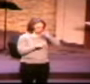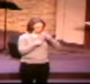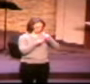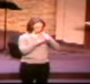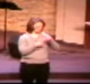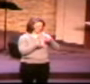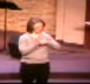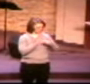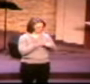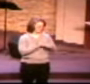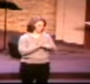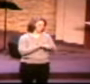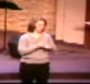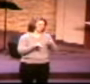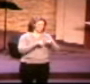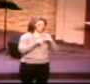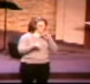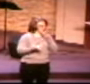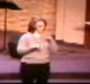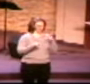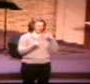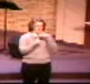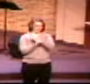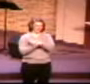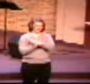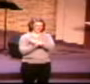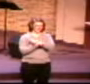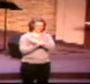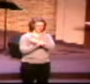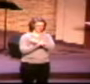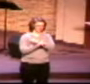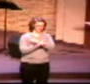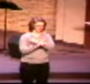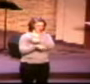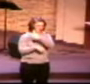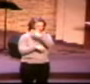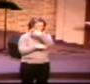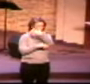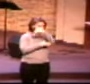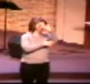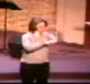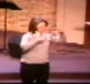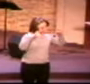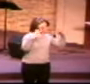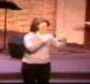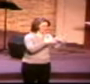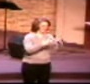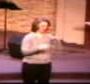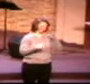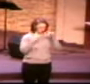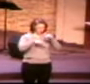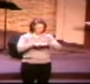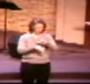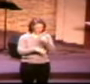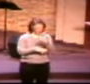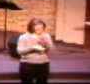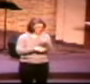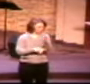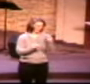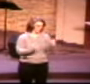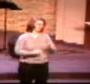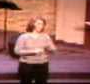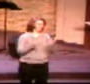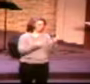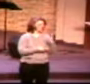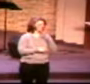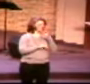originally meant. But I don't want to miss the forest for the trees this morning. And I just want to highlight just a few things